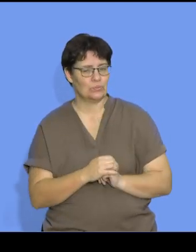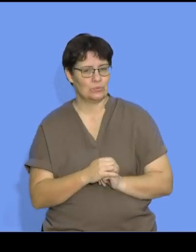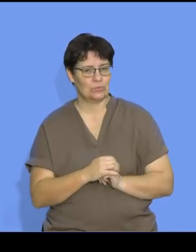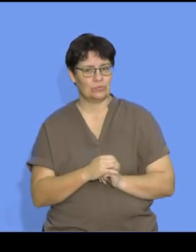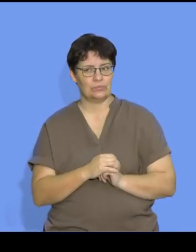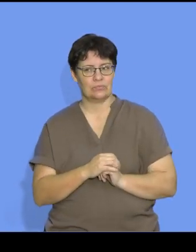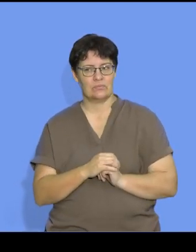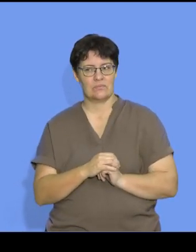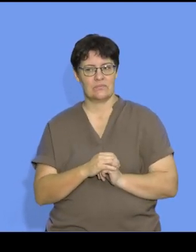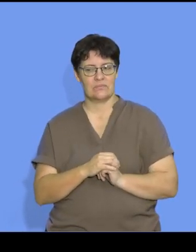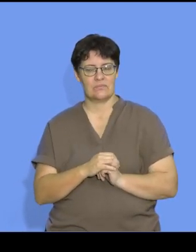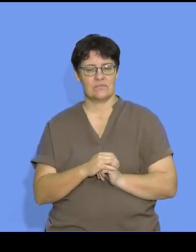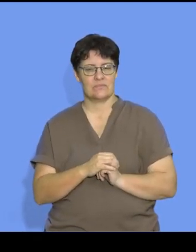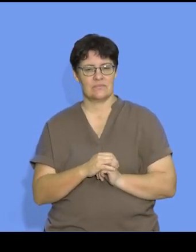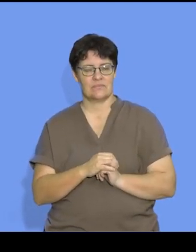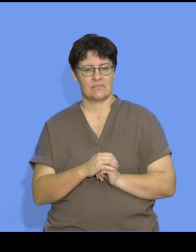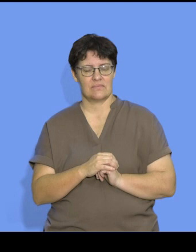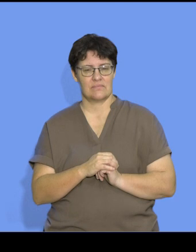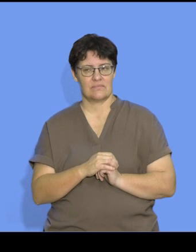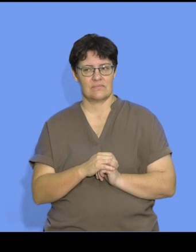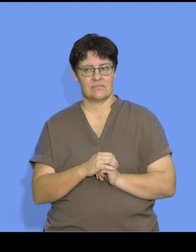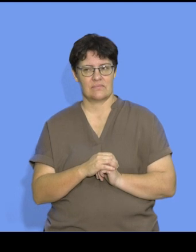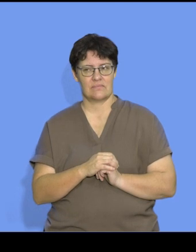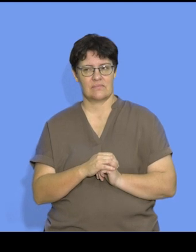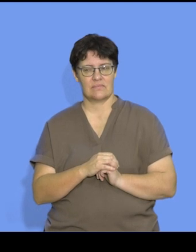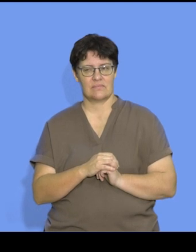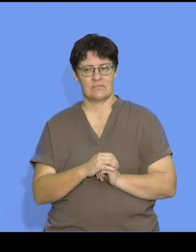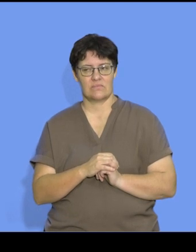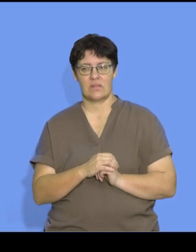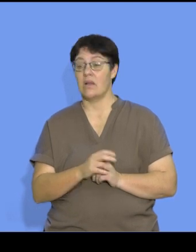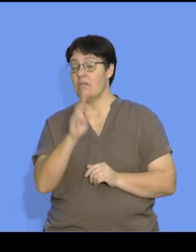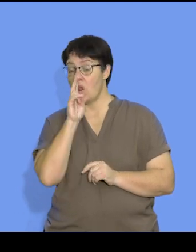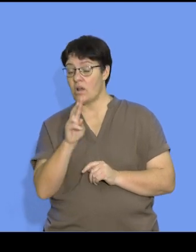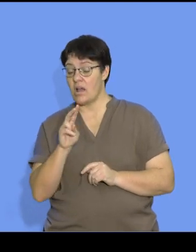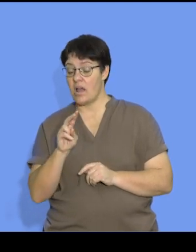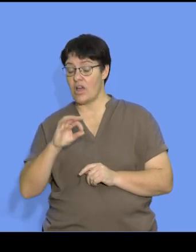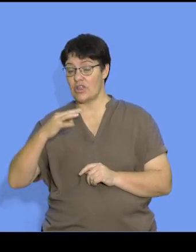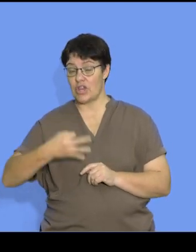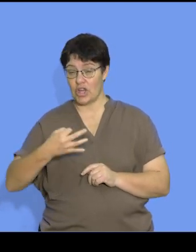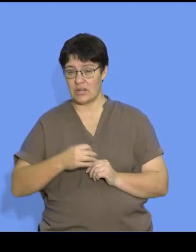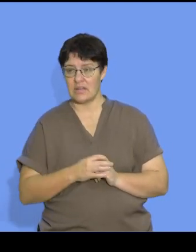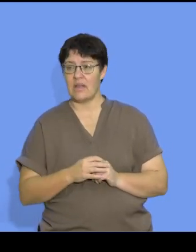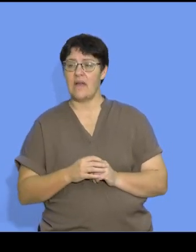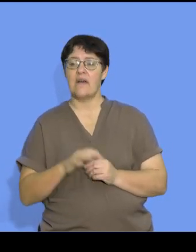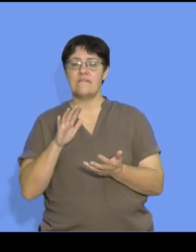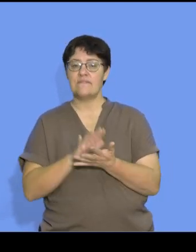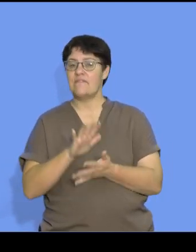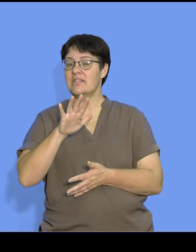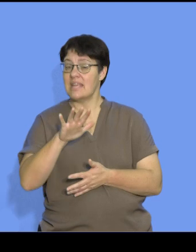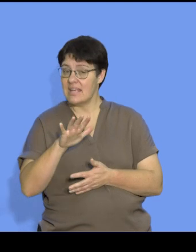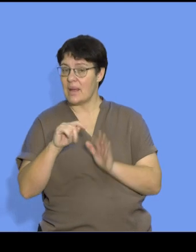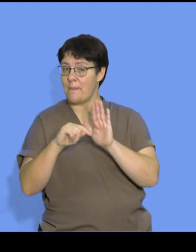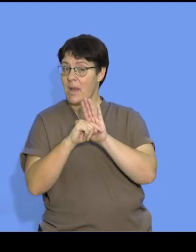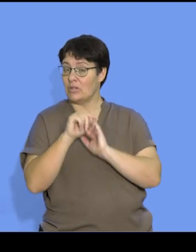2 to get to the term value of 8. If I look at the third value of